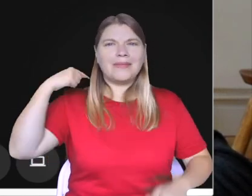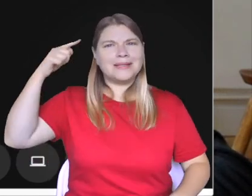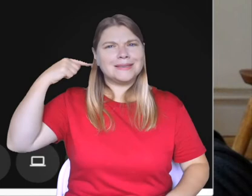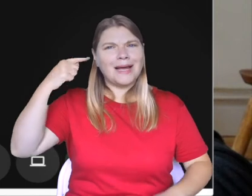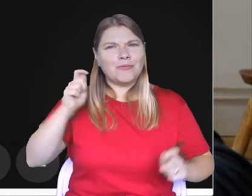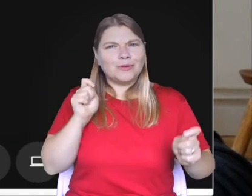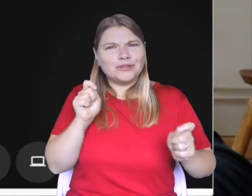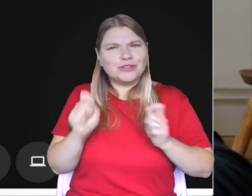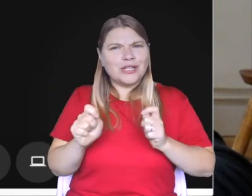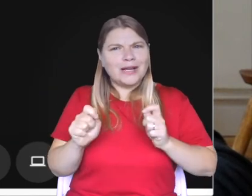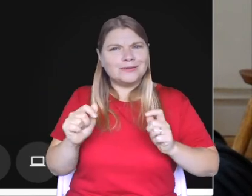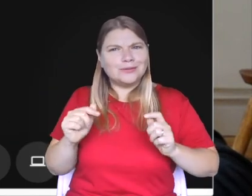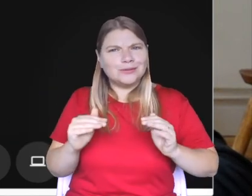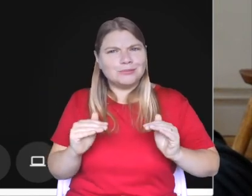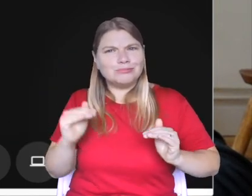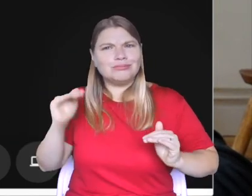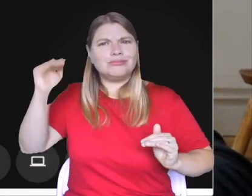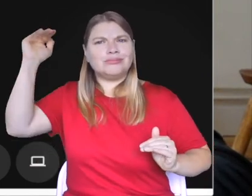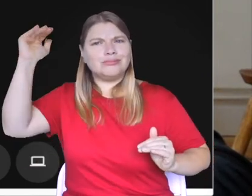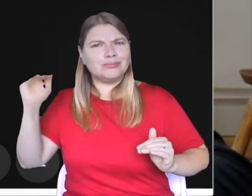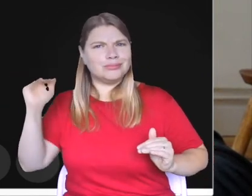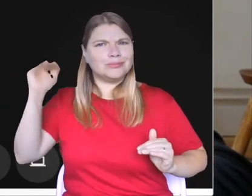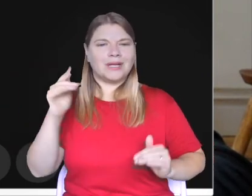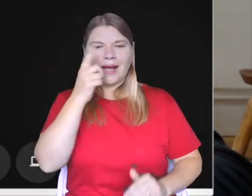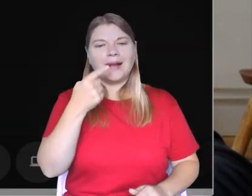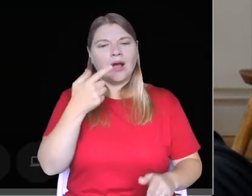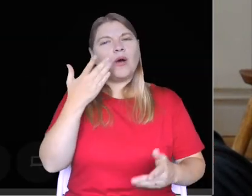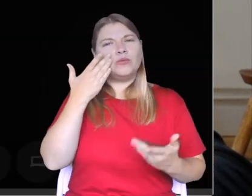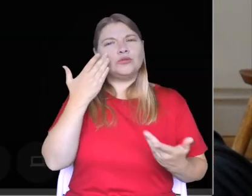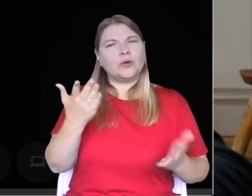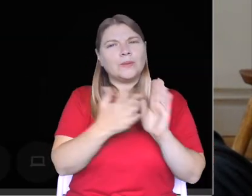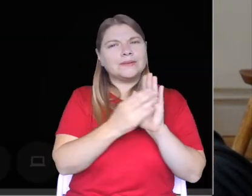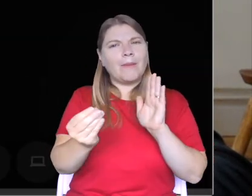going to show that to you now. The finger button there.